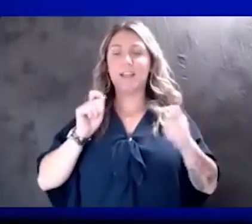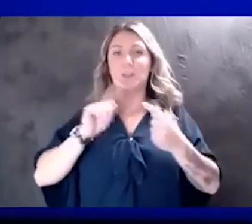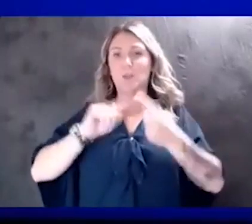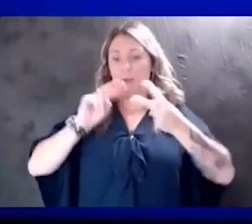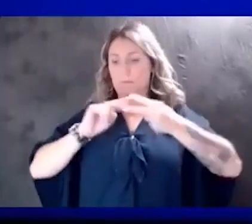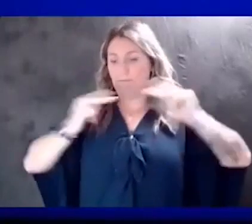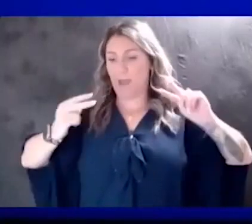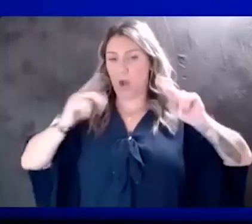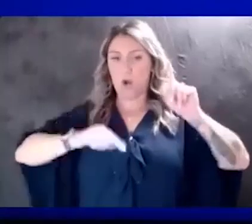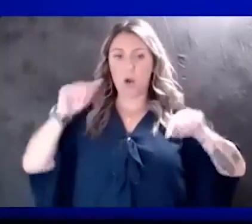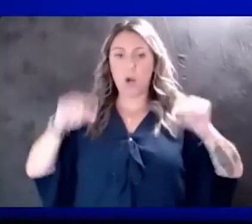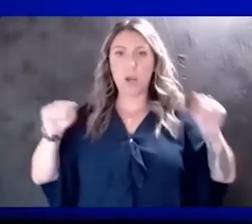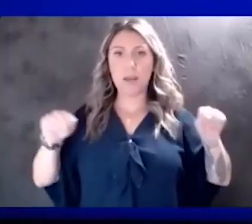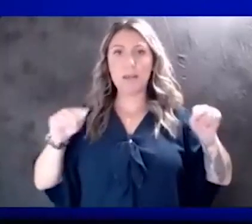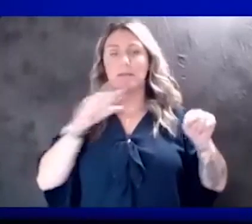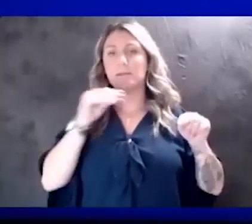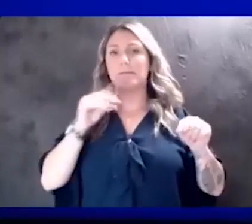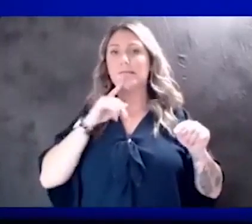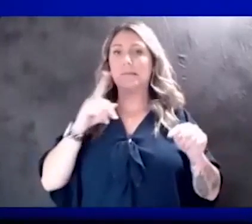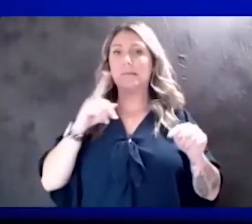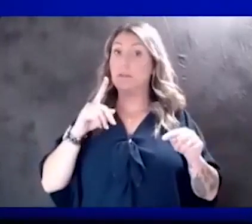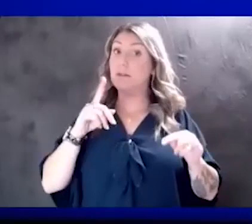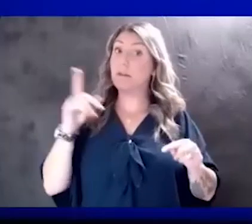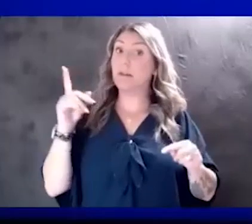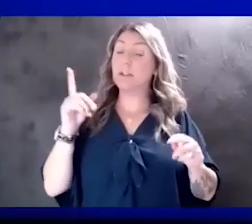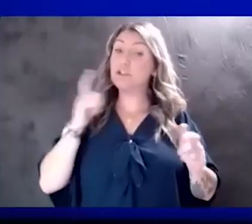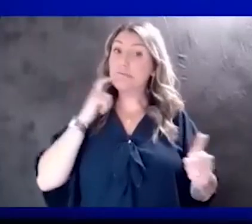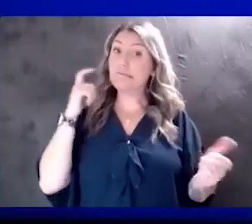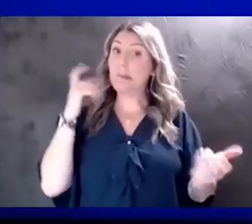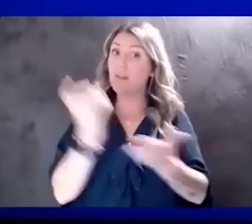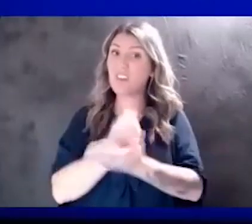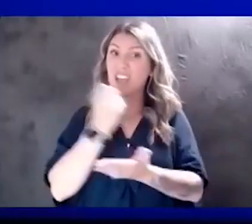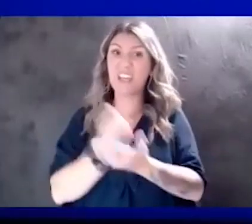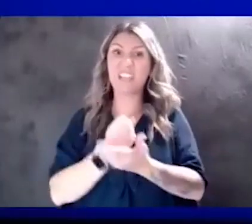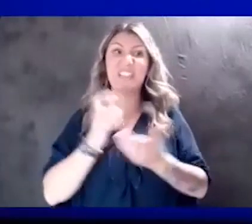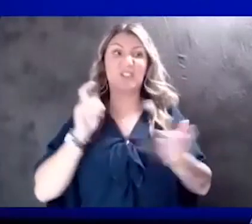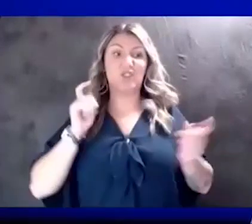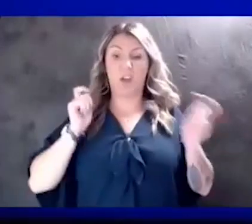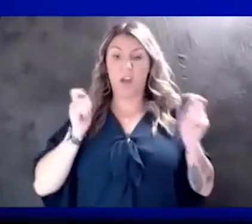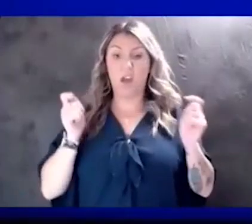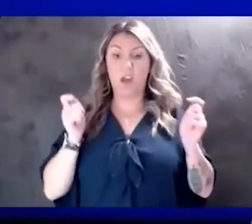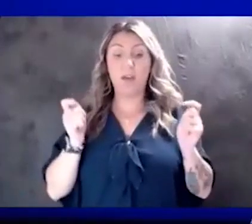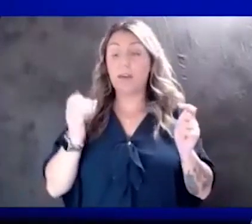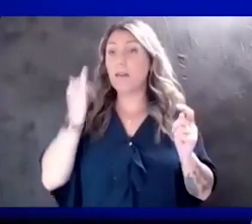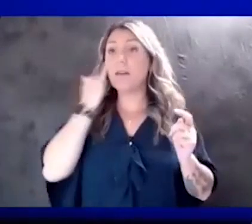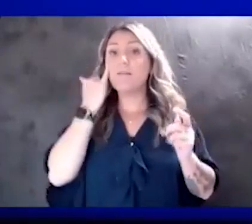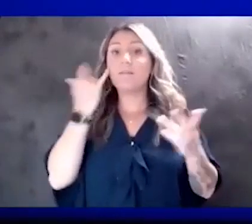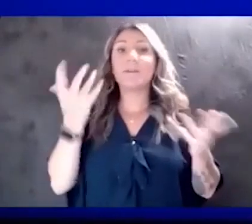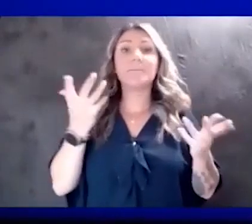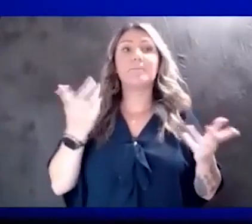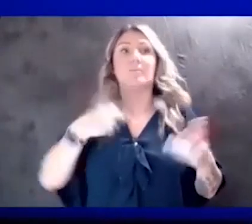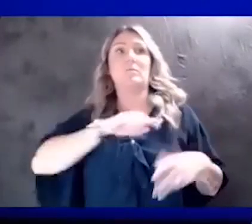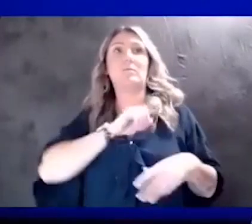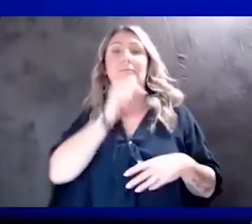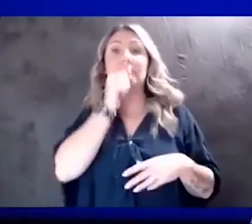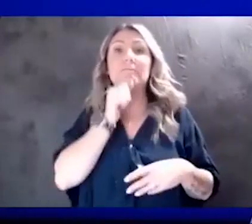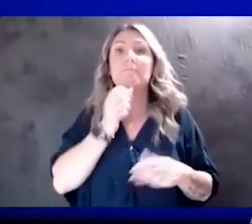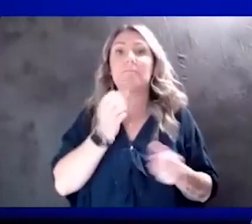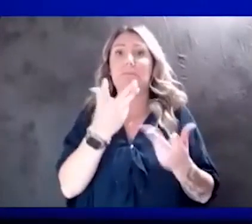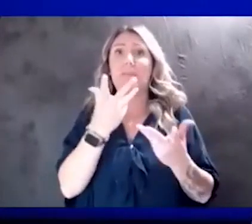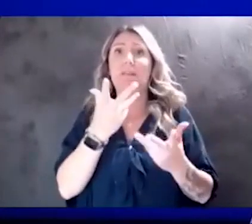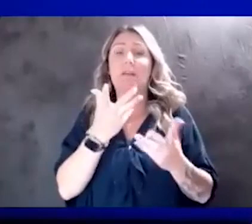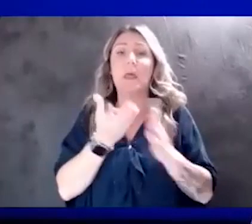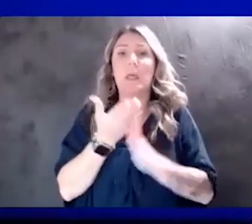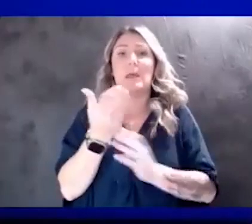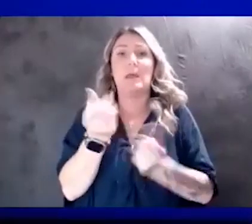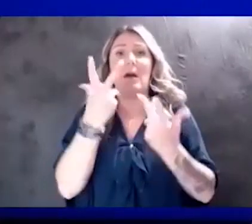big advantage in my mind, is that there's that adaptability where, even as we've been through a lot of variants now, and the vaccines